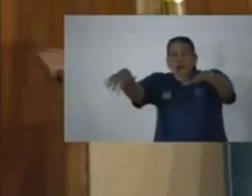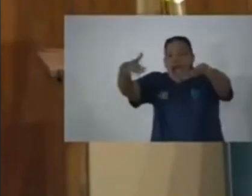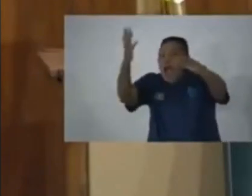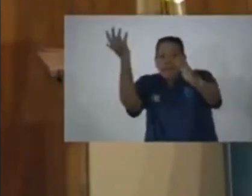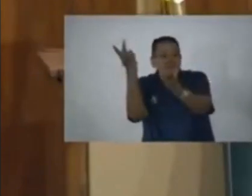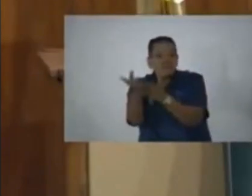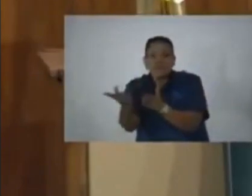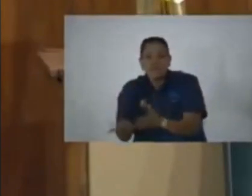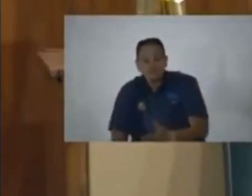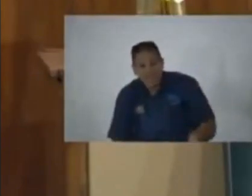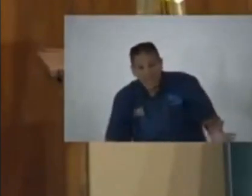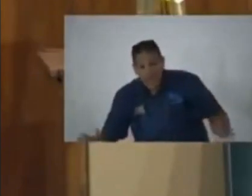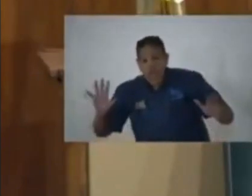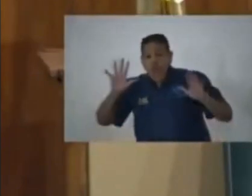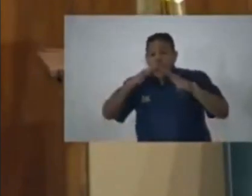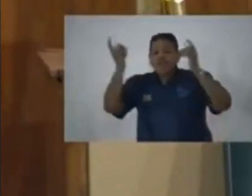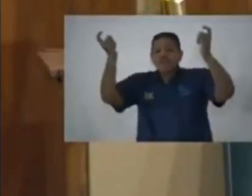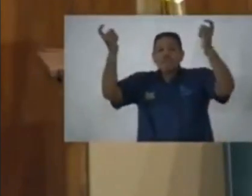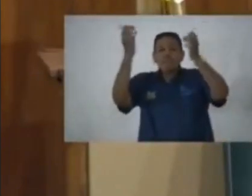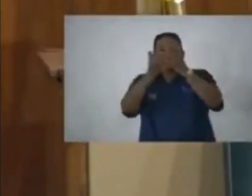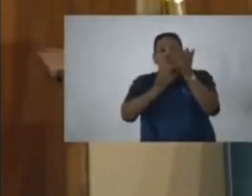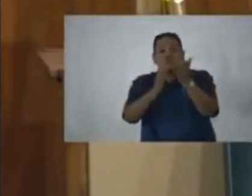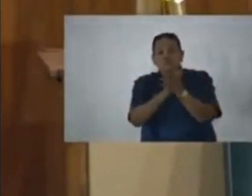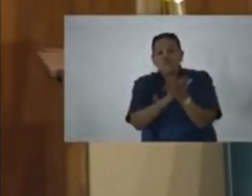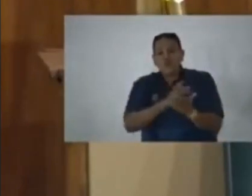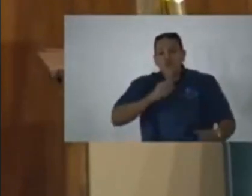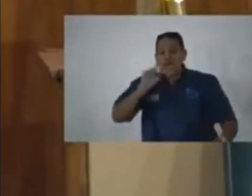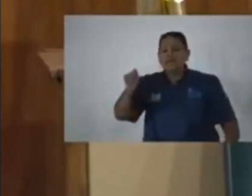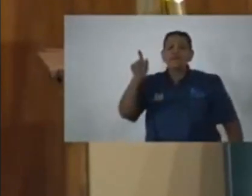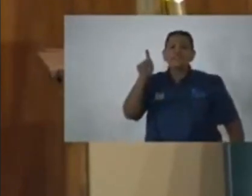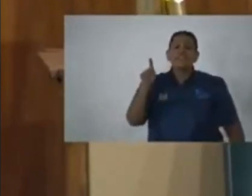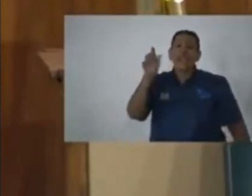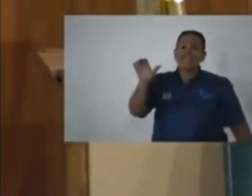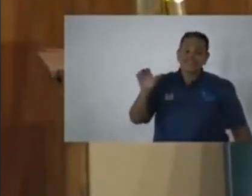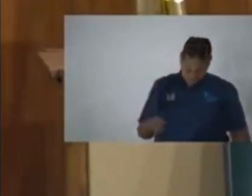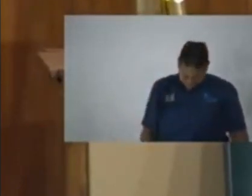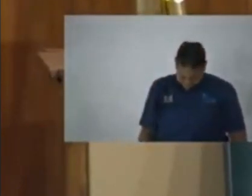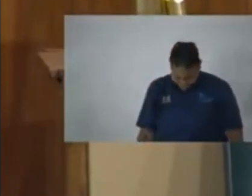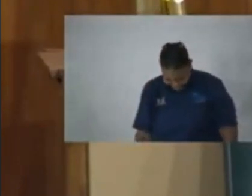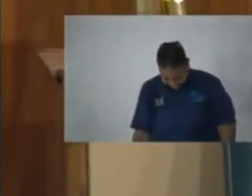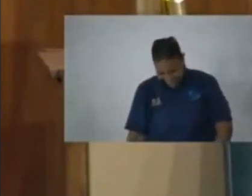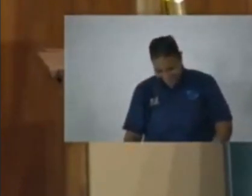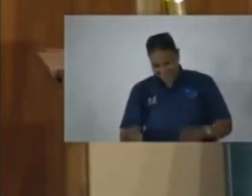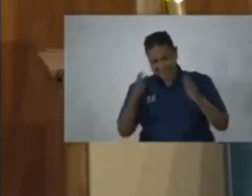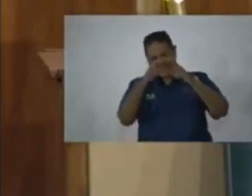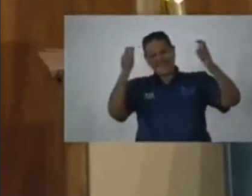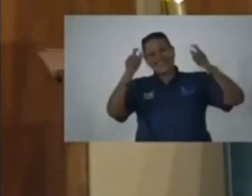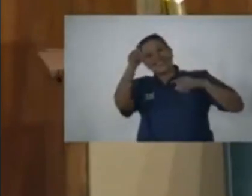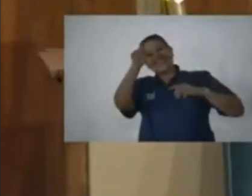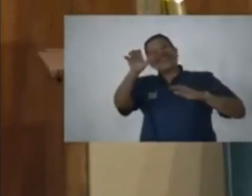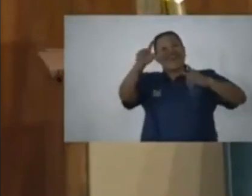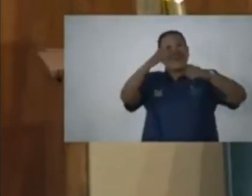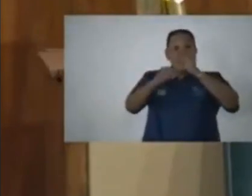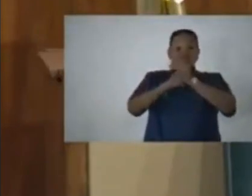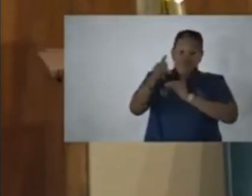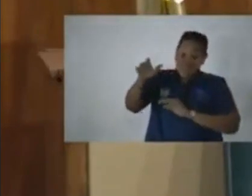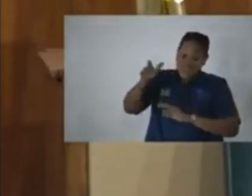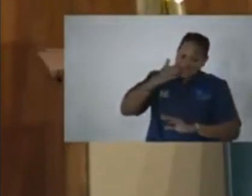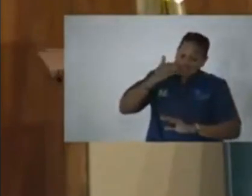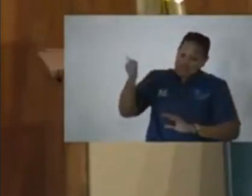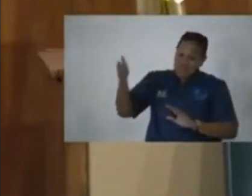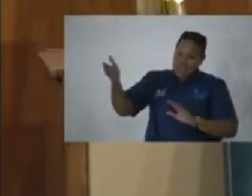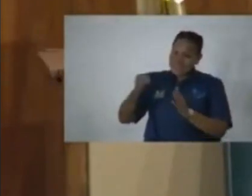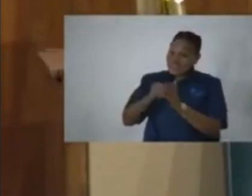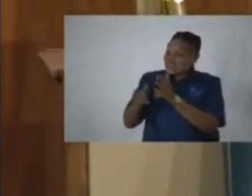us celebrate some schools. I went to the Kingston College, the great Kingston College. But KC get better crop